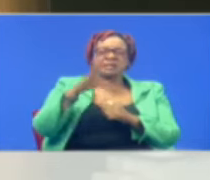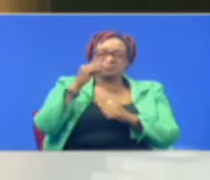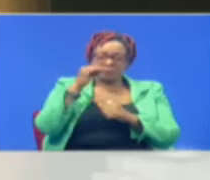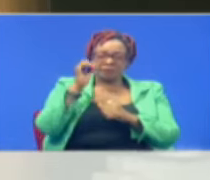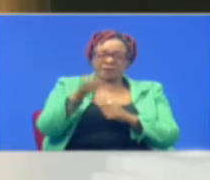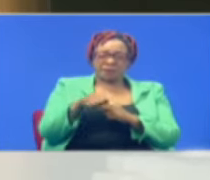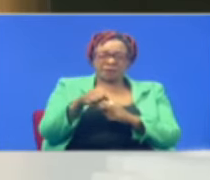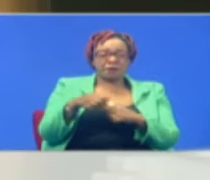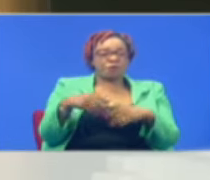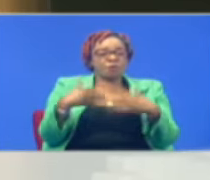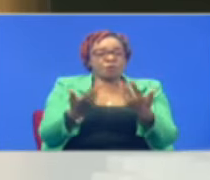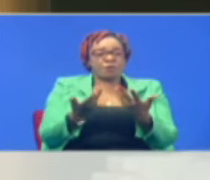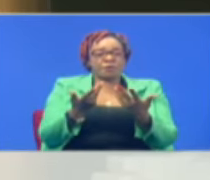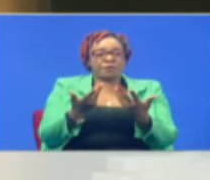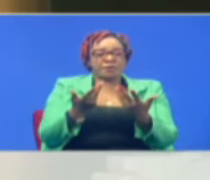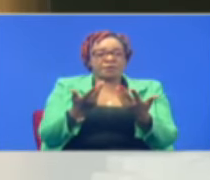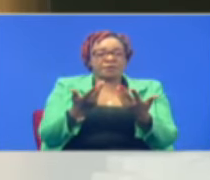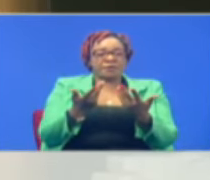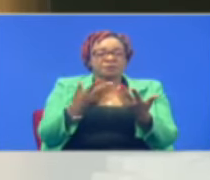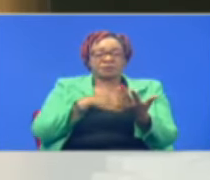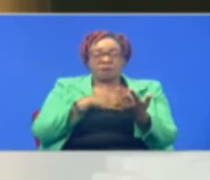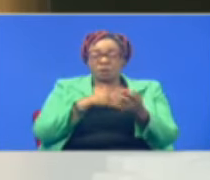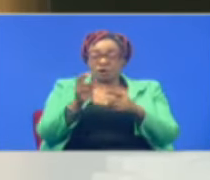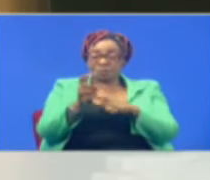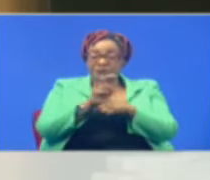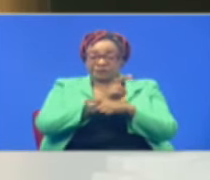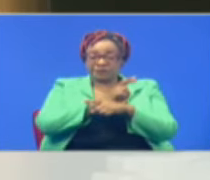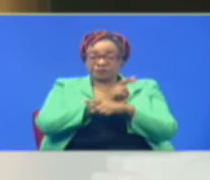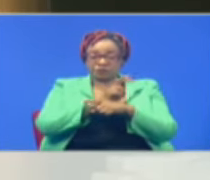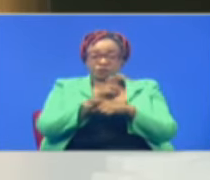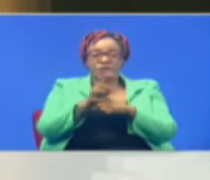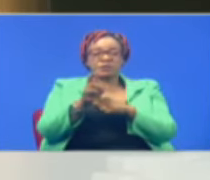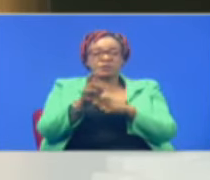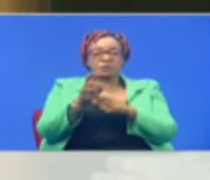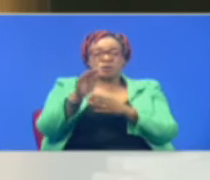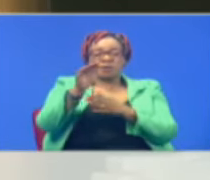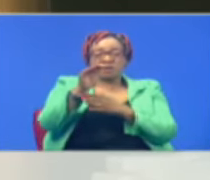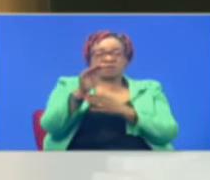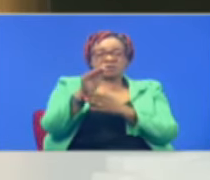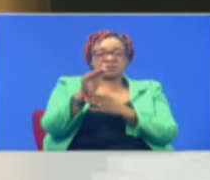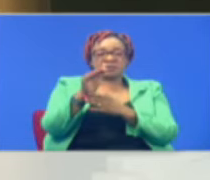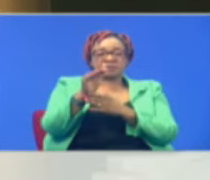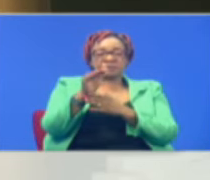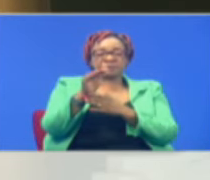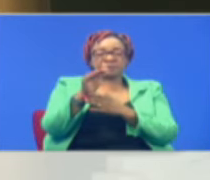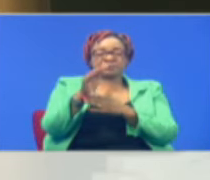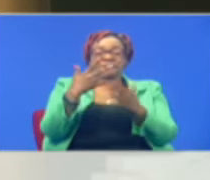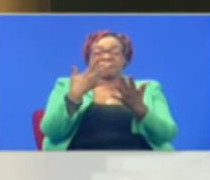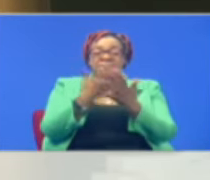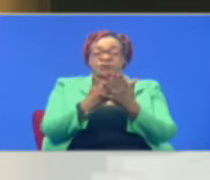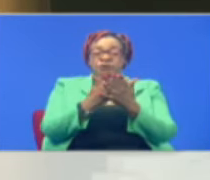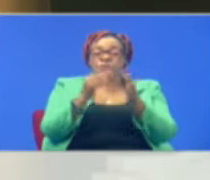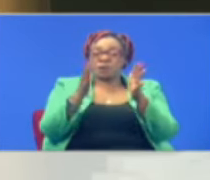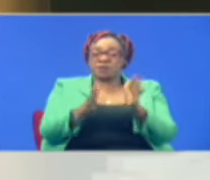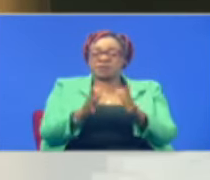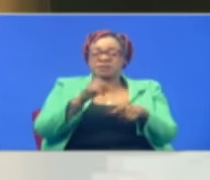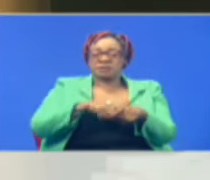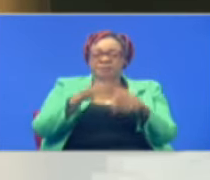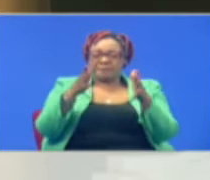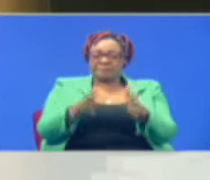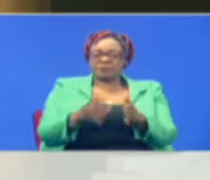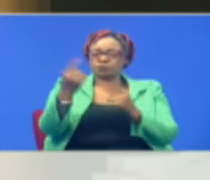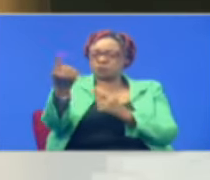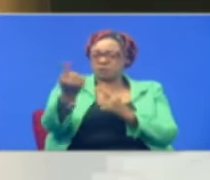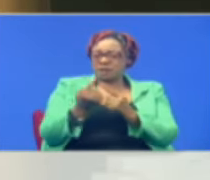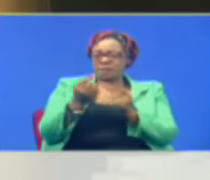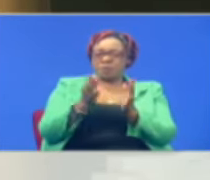know, our observation, we will even ask the prison warder, when this person was coming with you